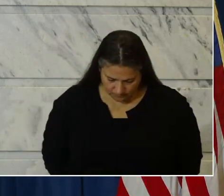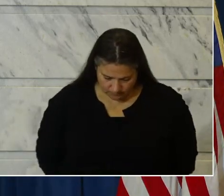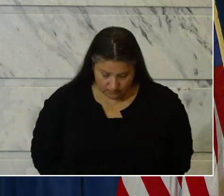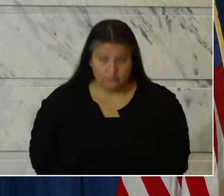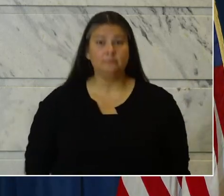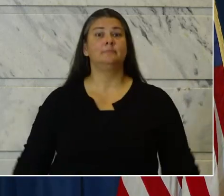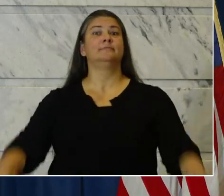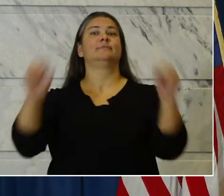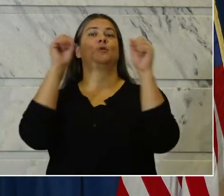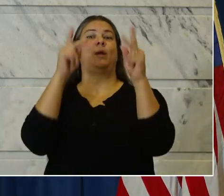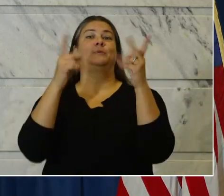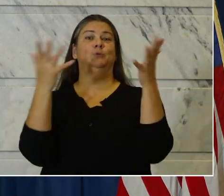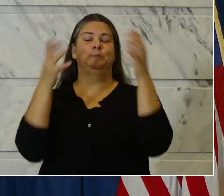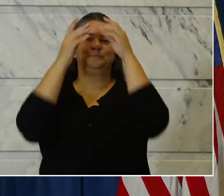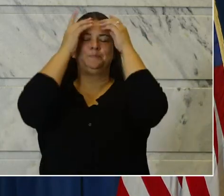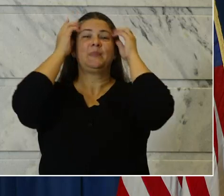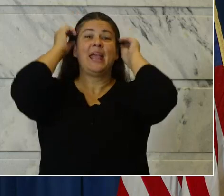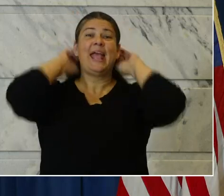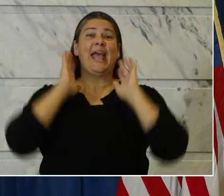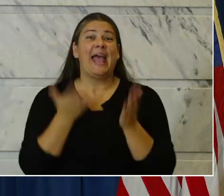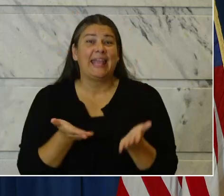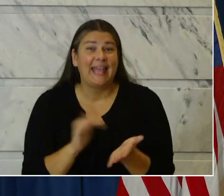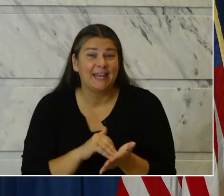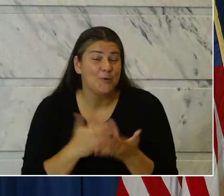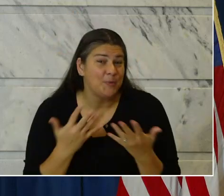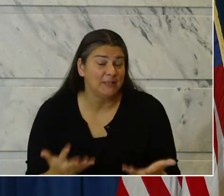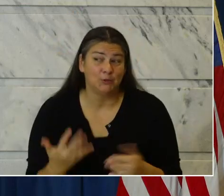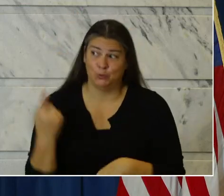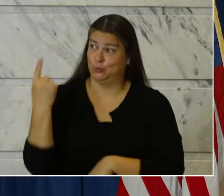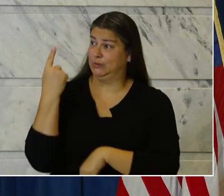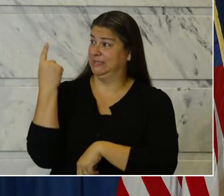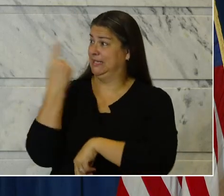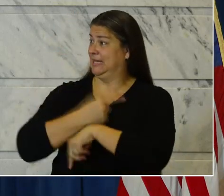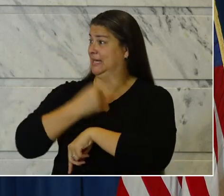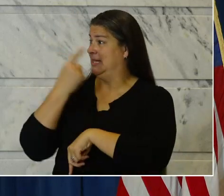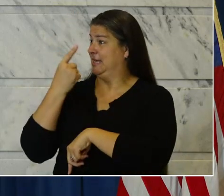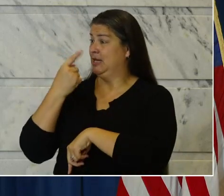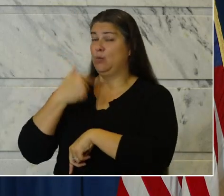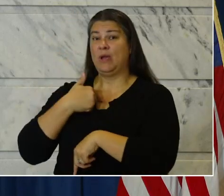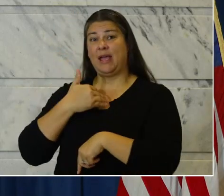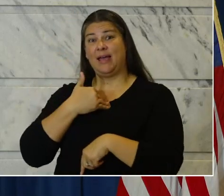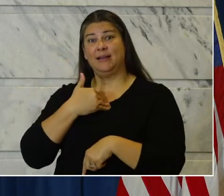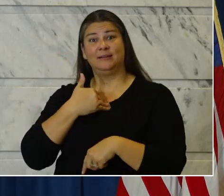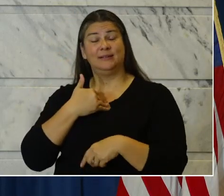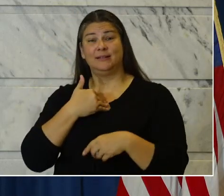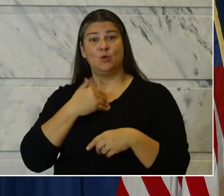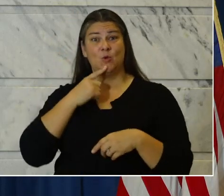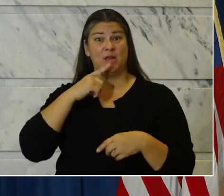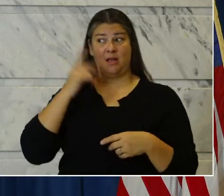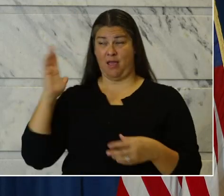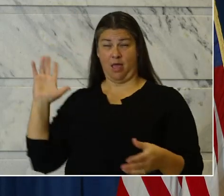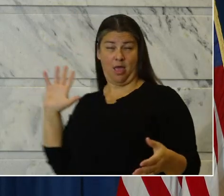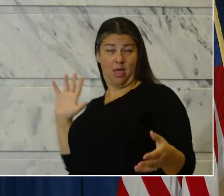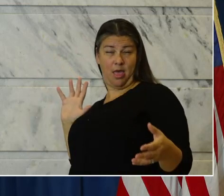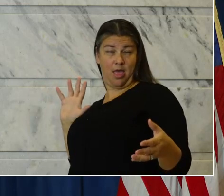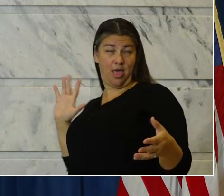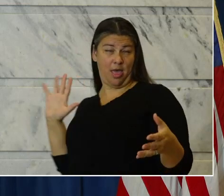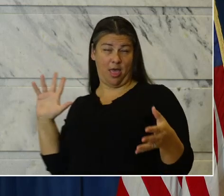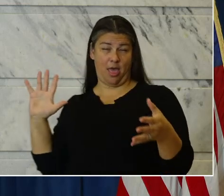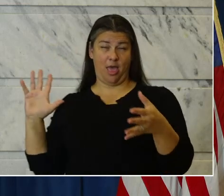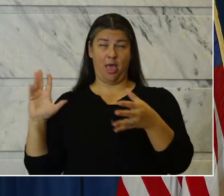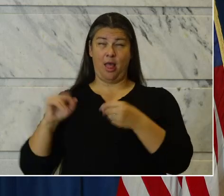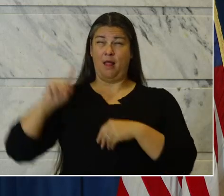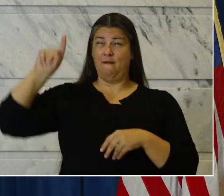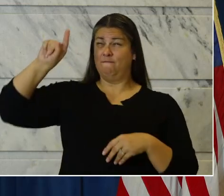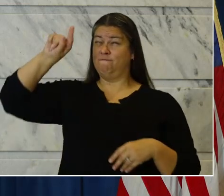All right, so once again, today we had the second highest total of new positive cases